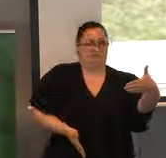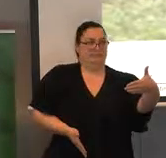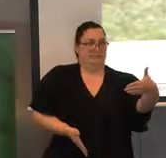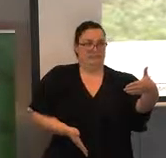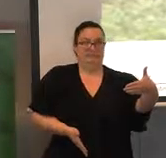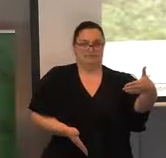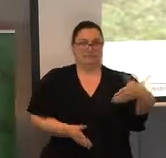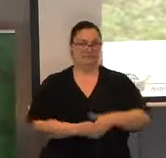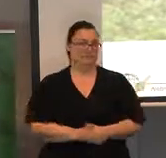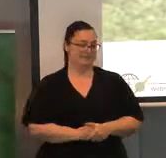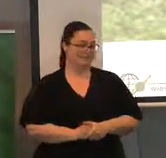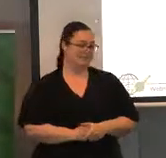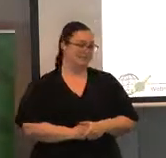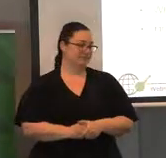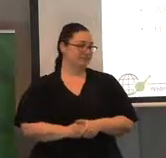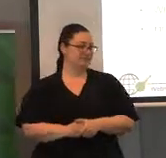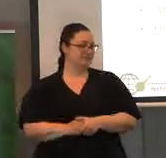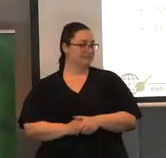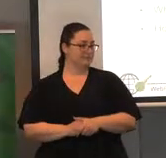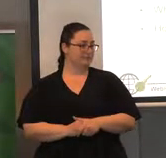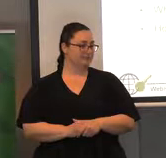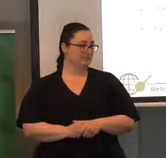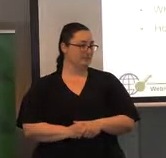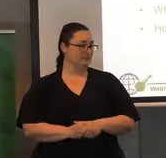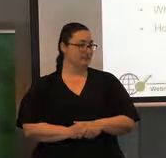path. So hold on to that thought.